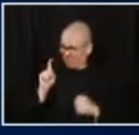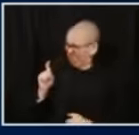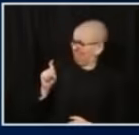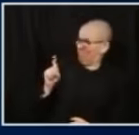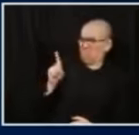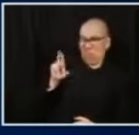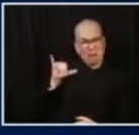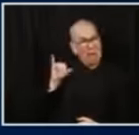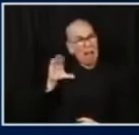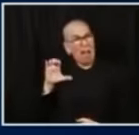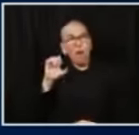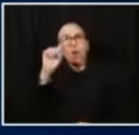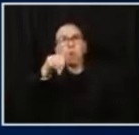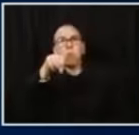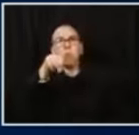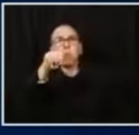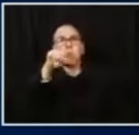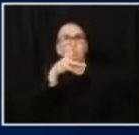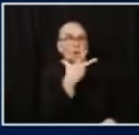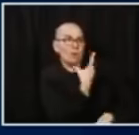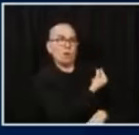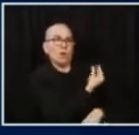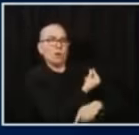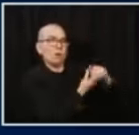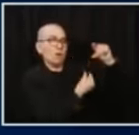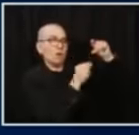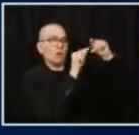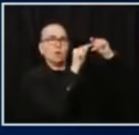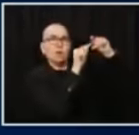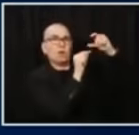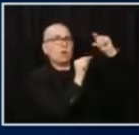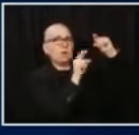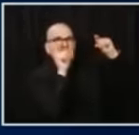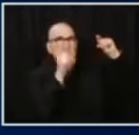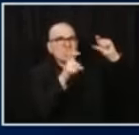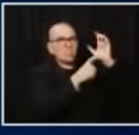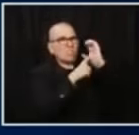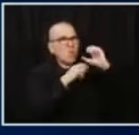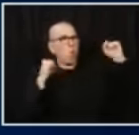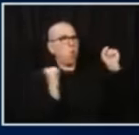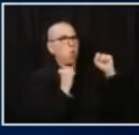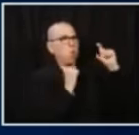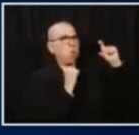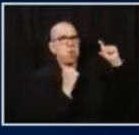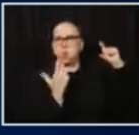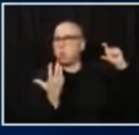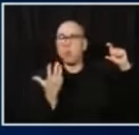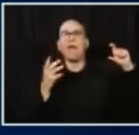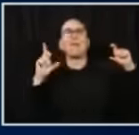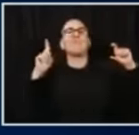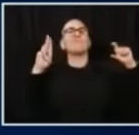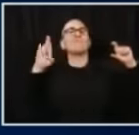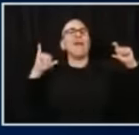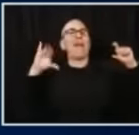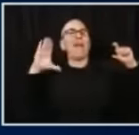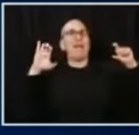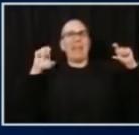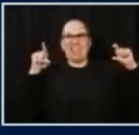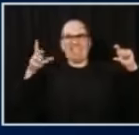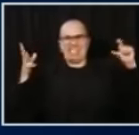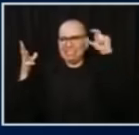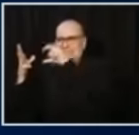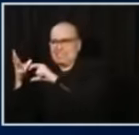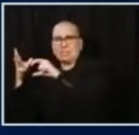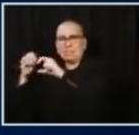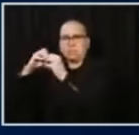syringes. But as he indicated, making sure that we have sufficient ultra cold storage is important, as well as